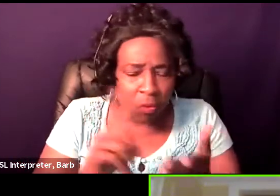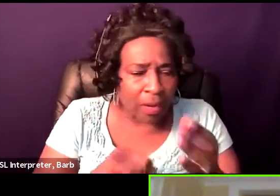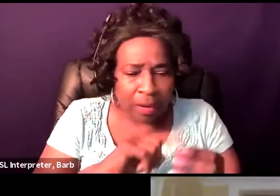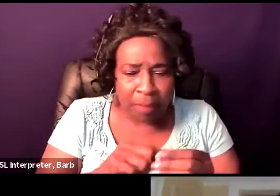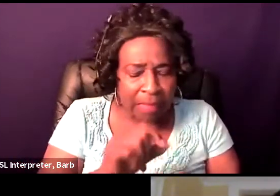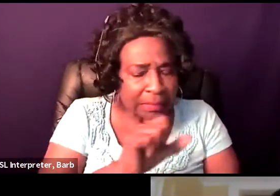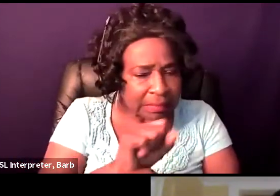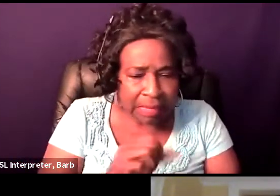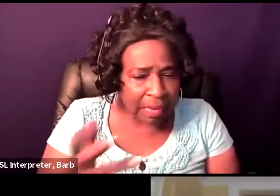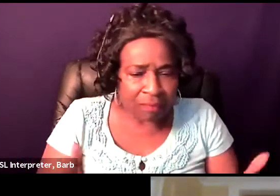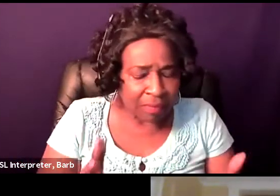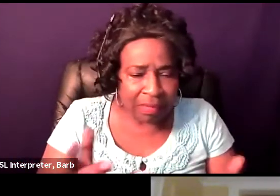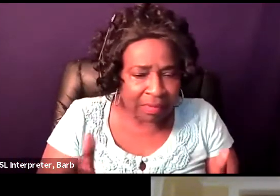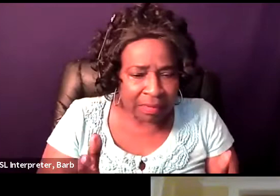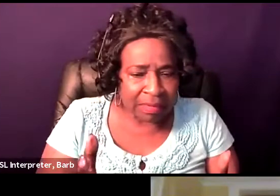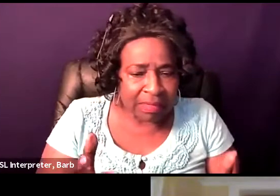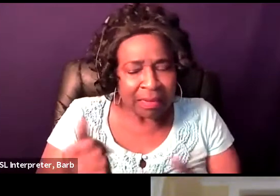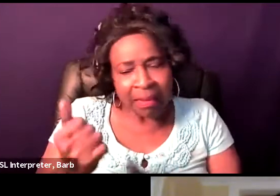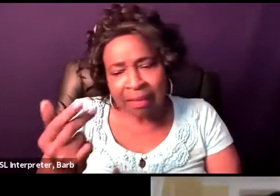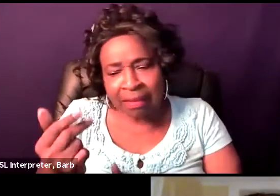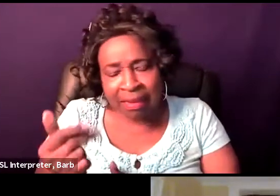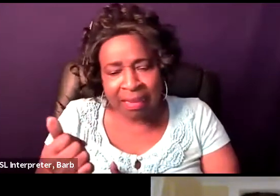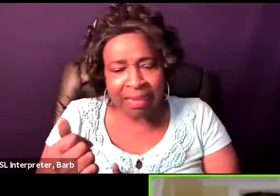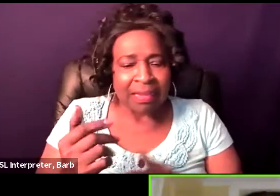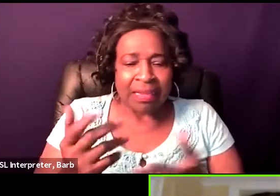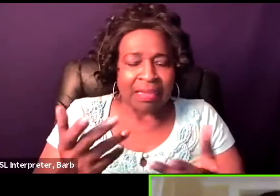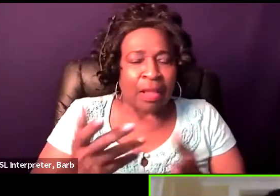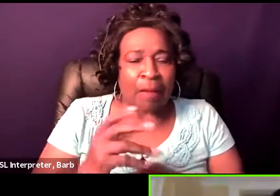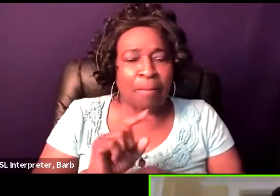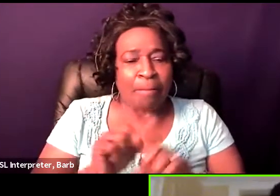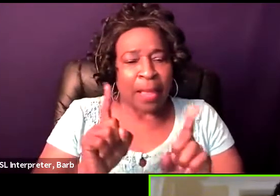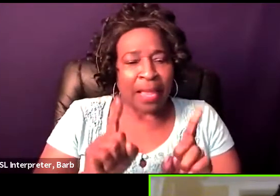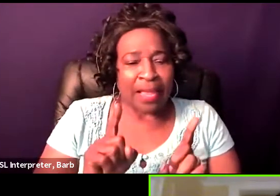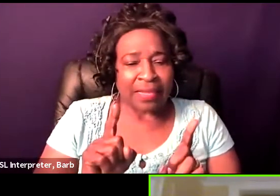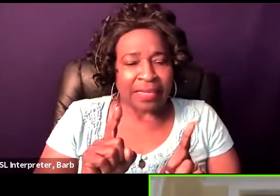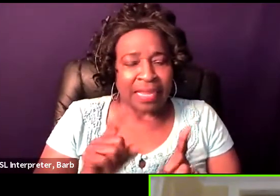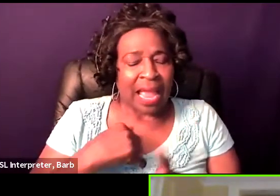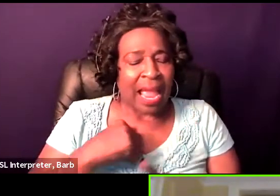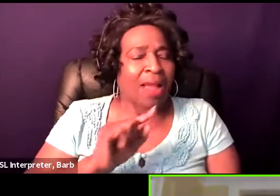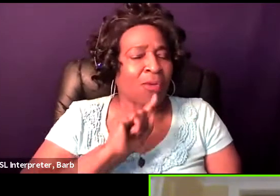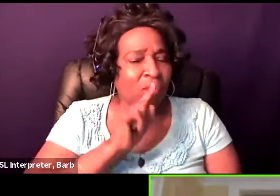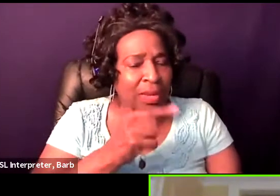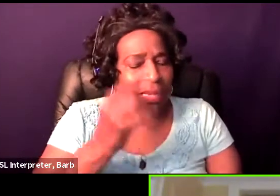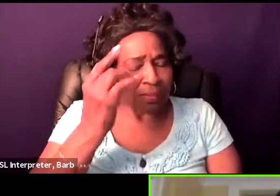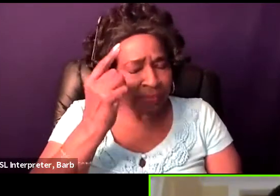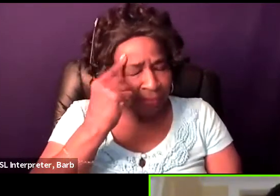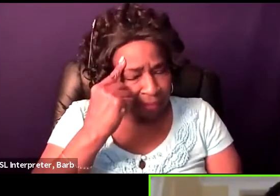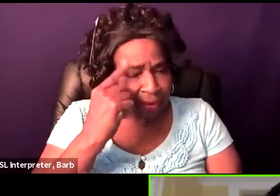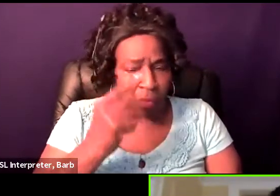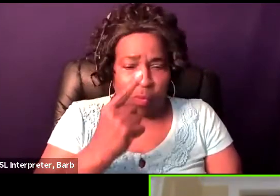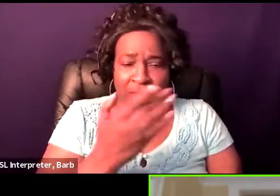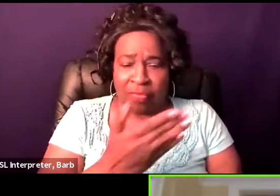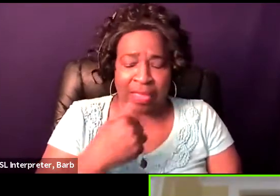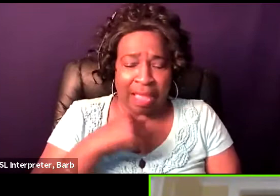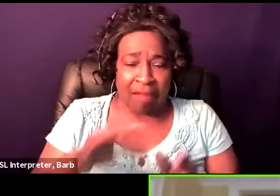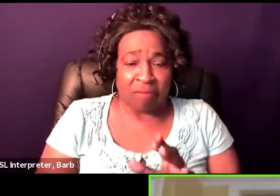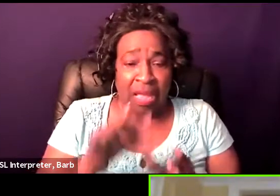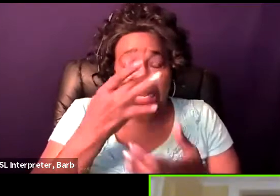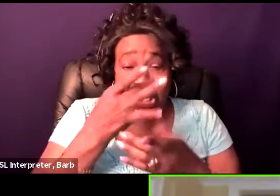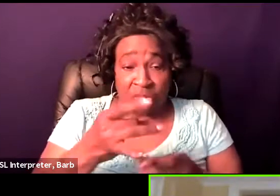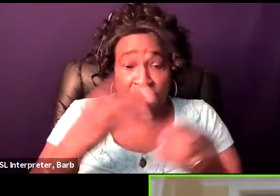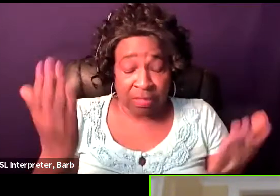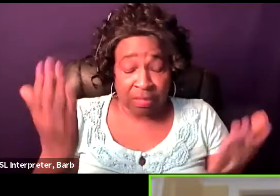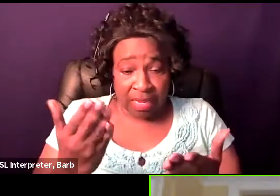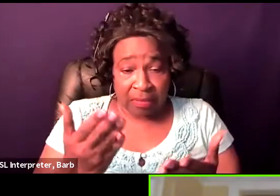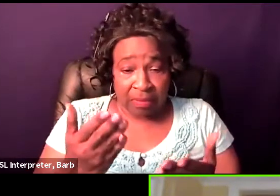not. Yeah, they don't count. Hello. But I really think that one thing that I found interesting, because this also goes into